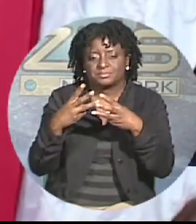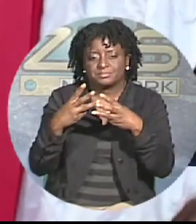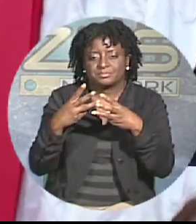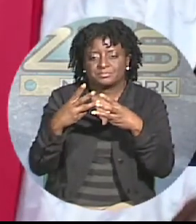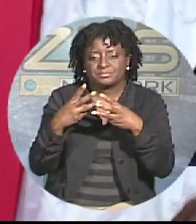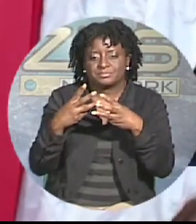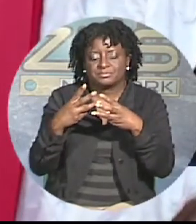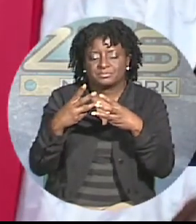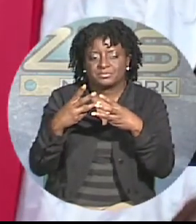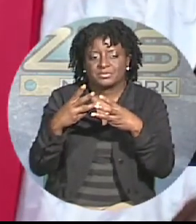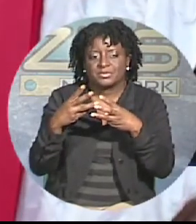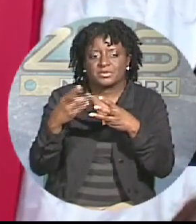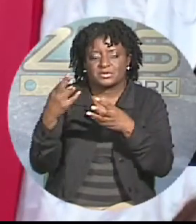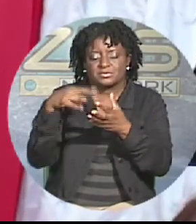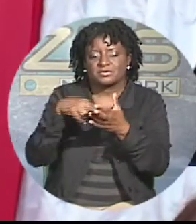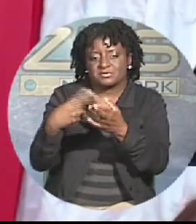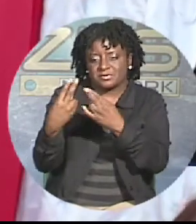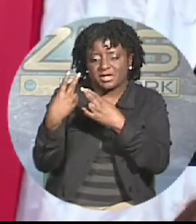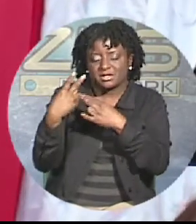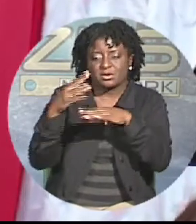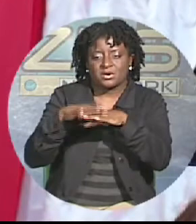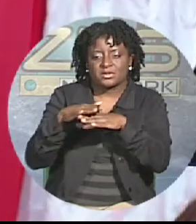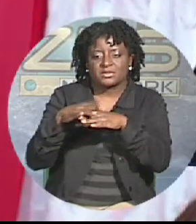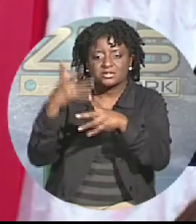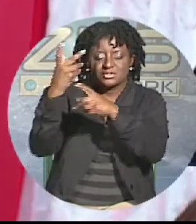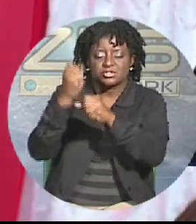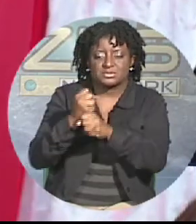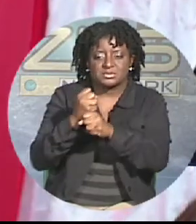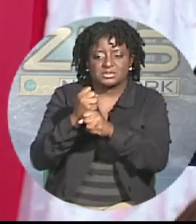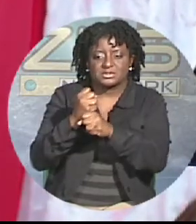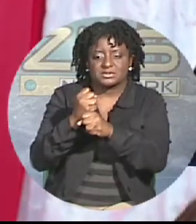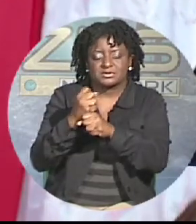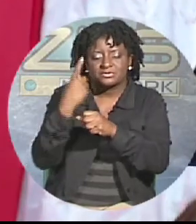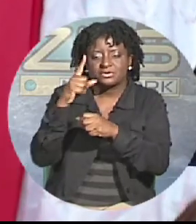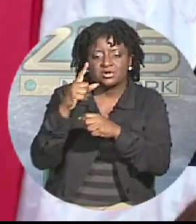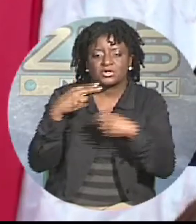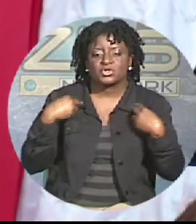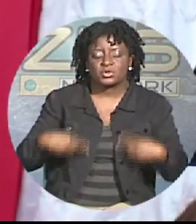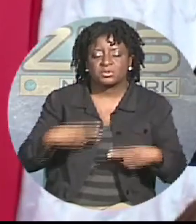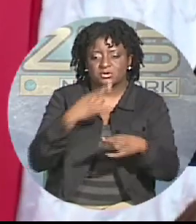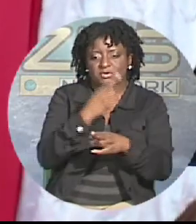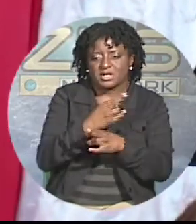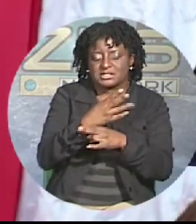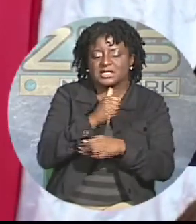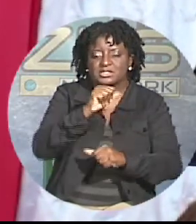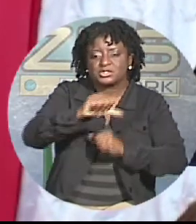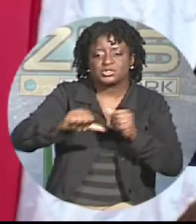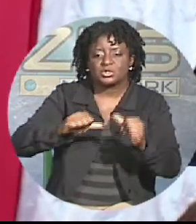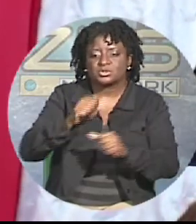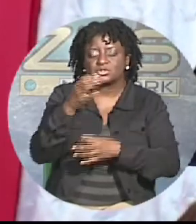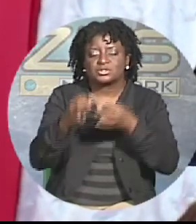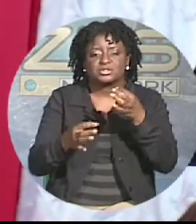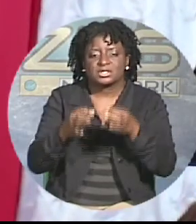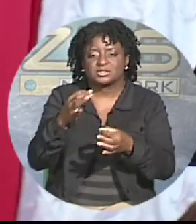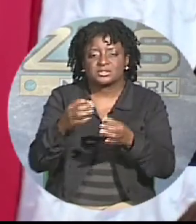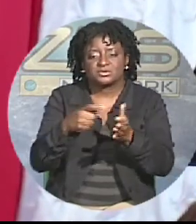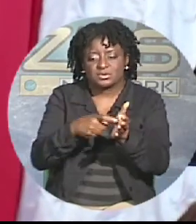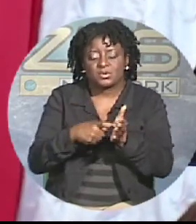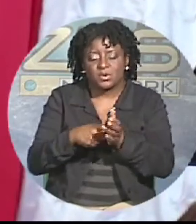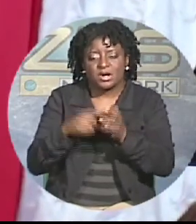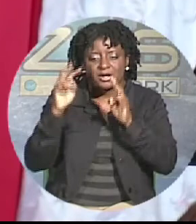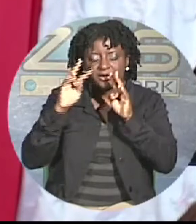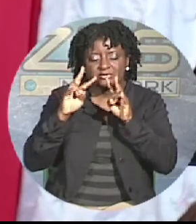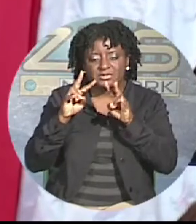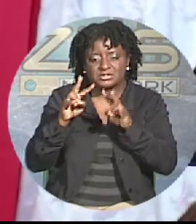profound principles of independence, human rights, and social justice require vigilance